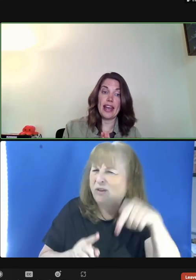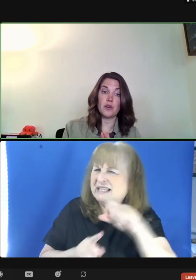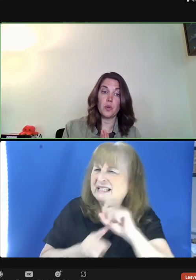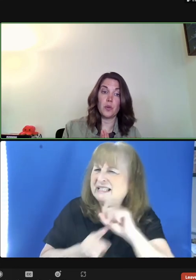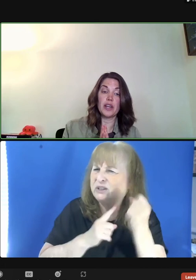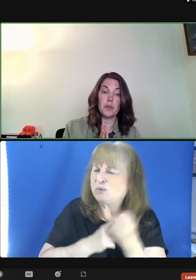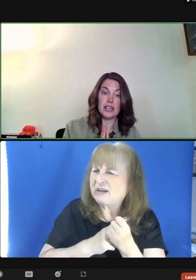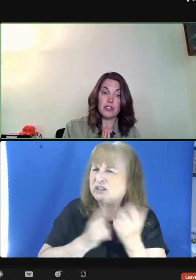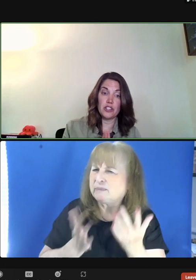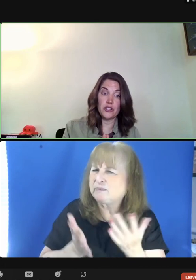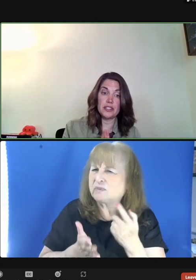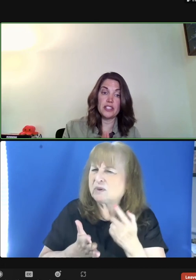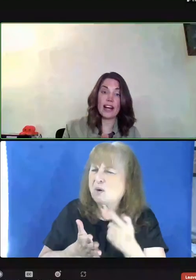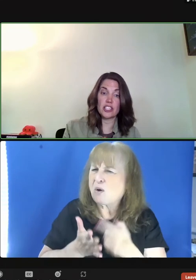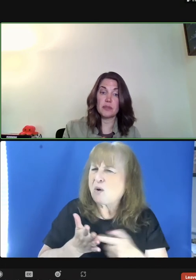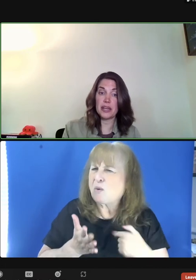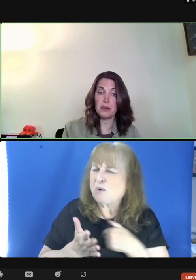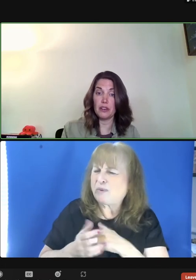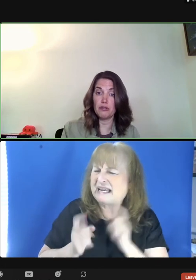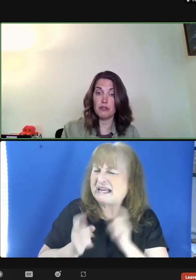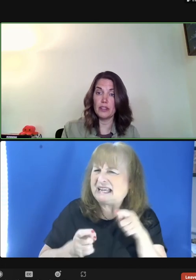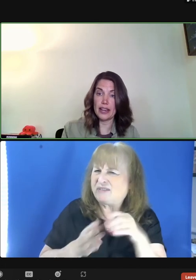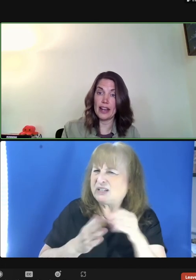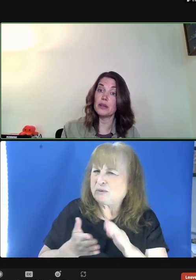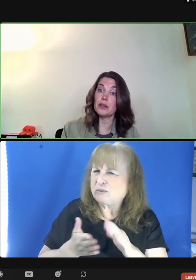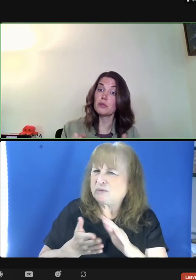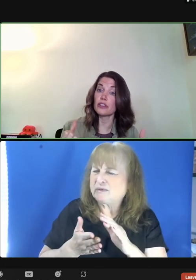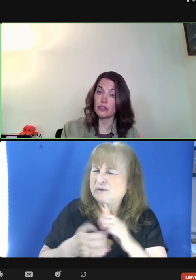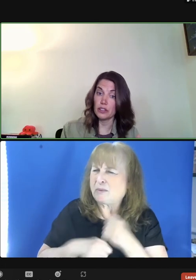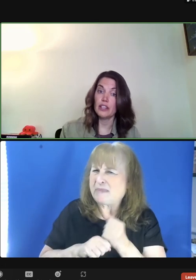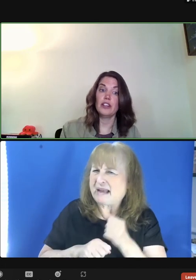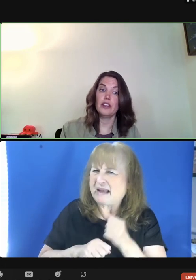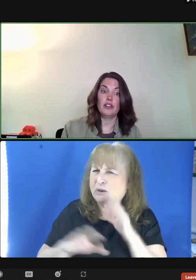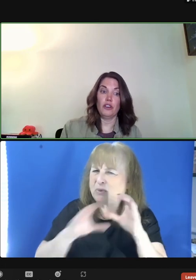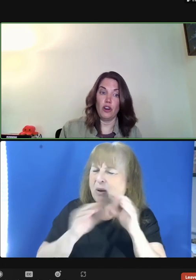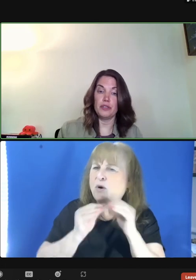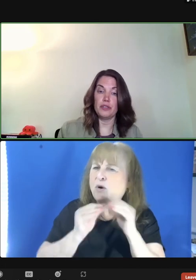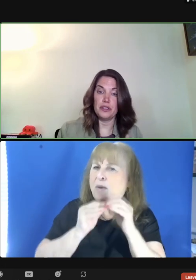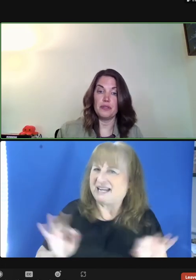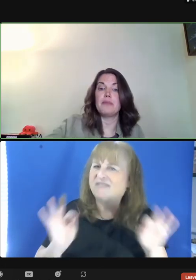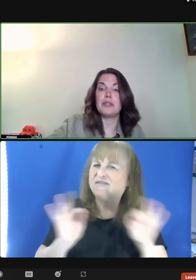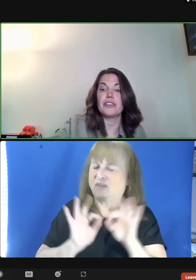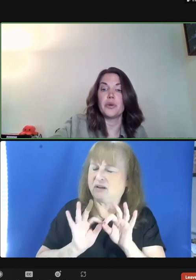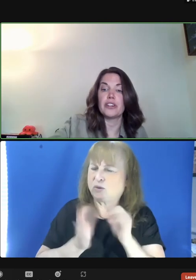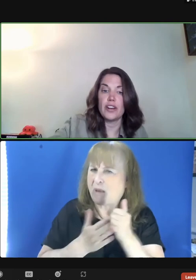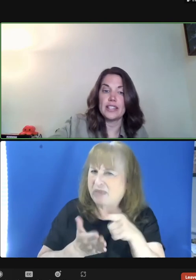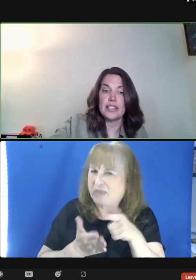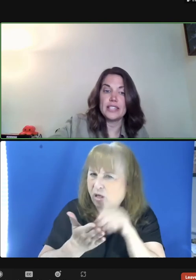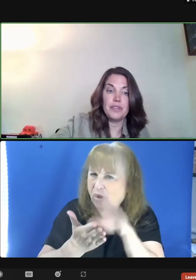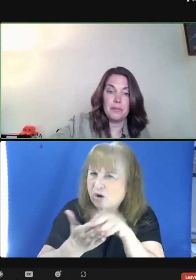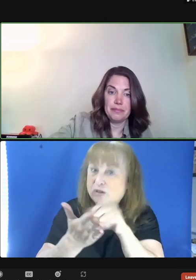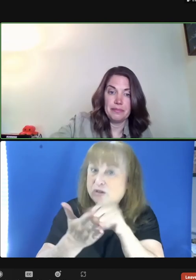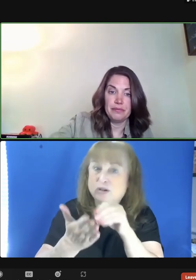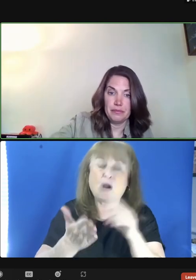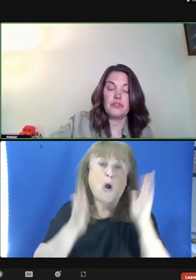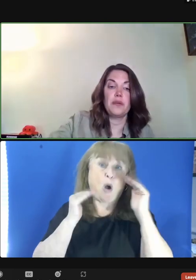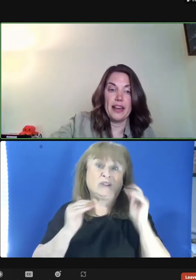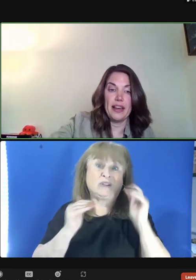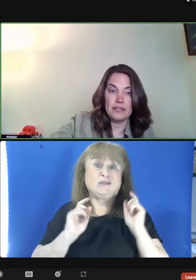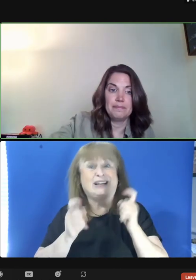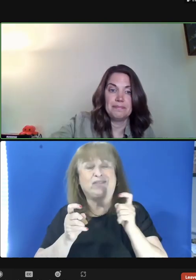situation and what can we give this student to actually make it meaningful and have them learn, hopefully, the vocabulary that we are trying to give